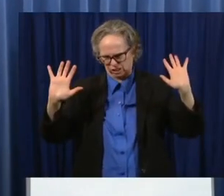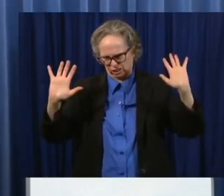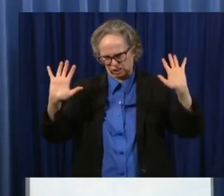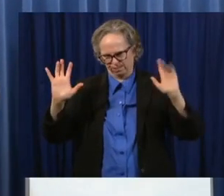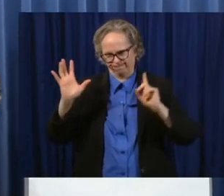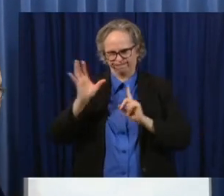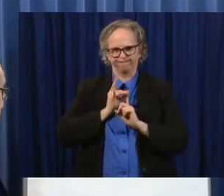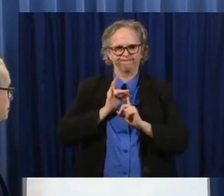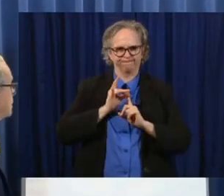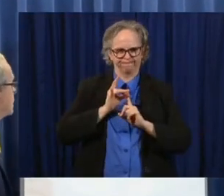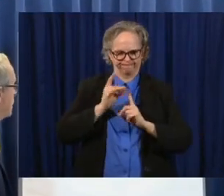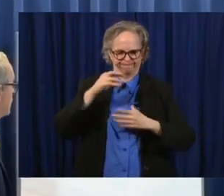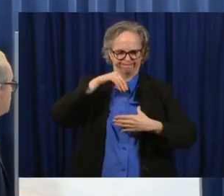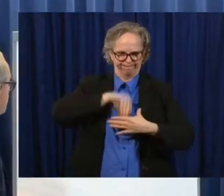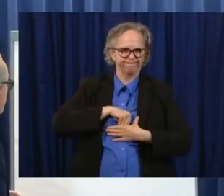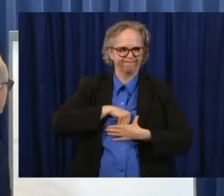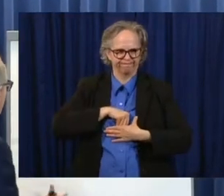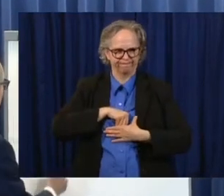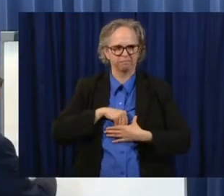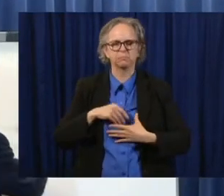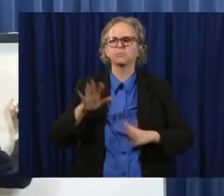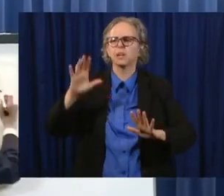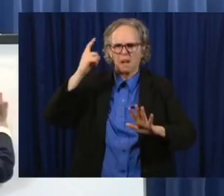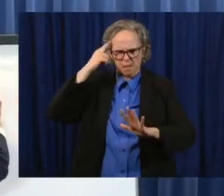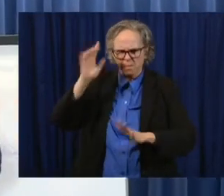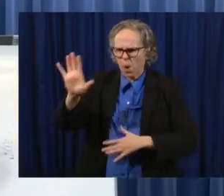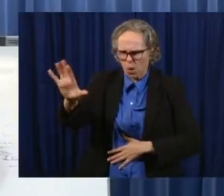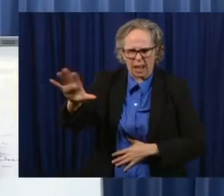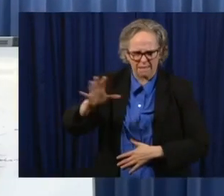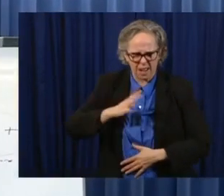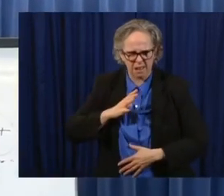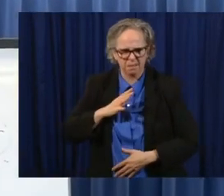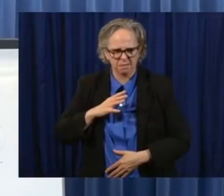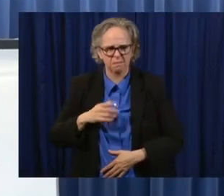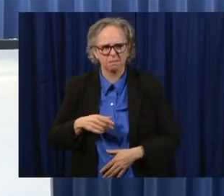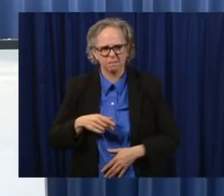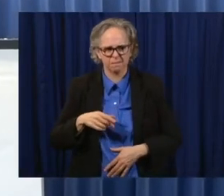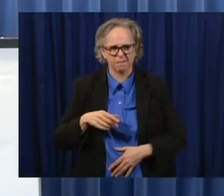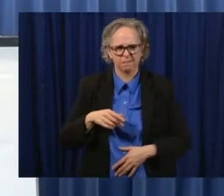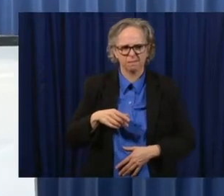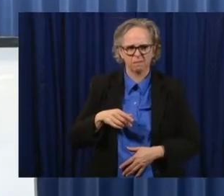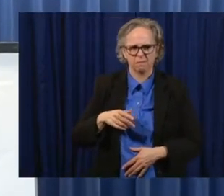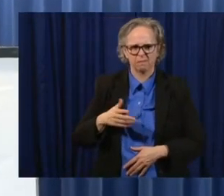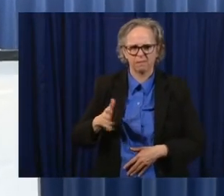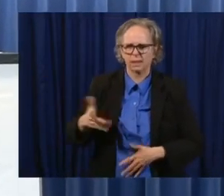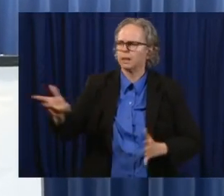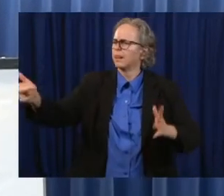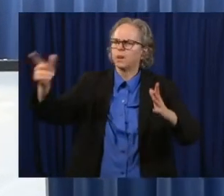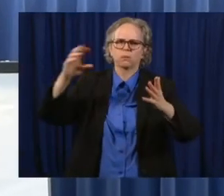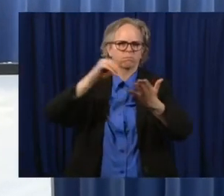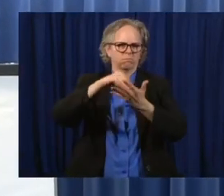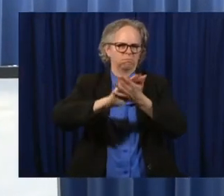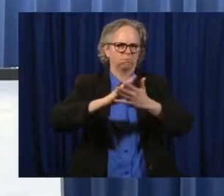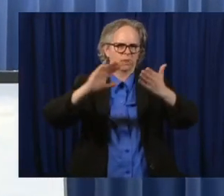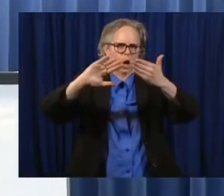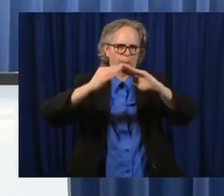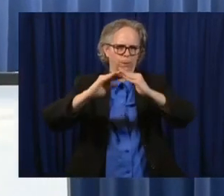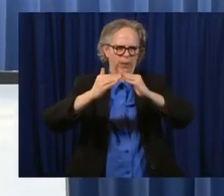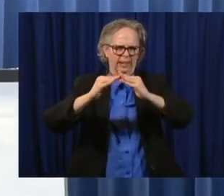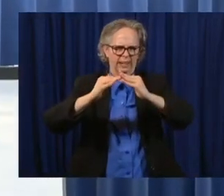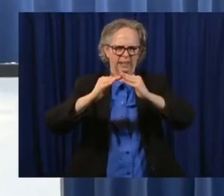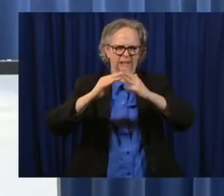And then let's put up here our community. I'm going to write up here our community health worker